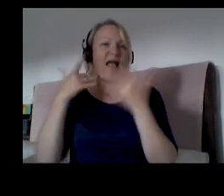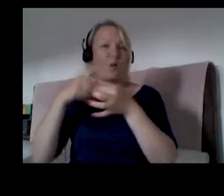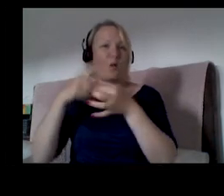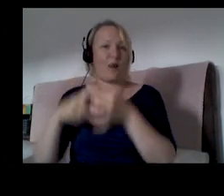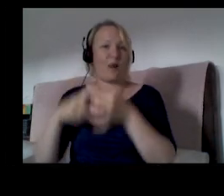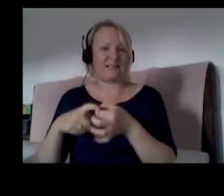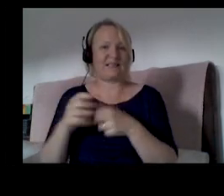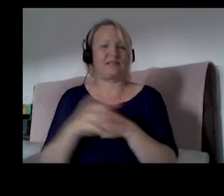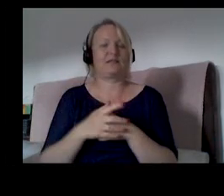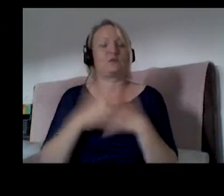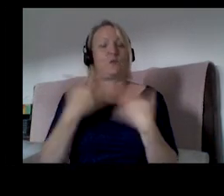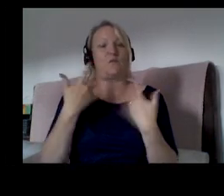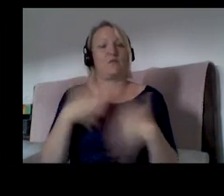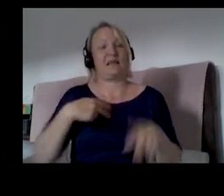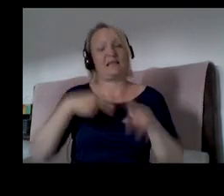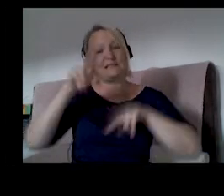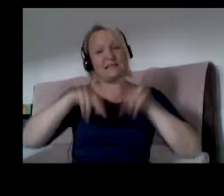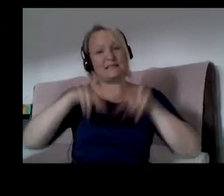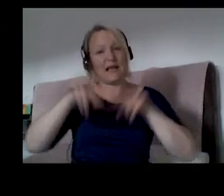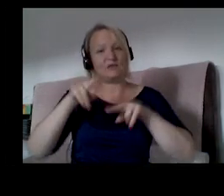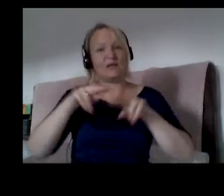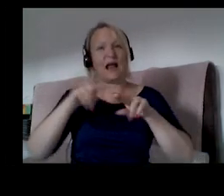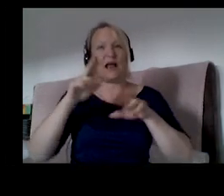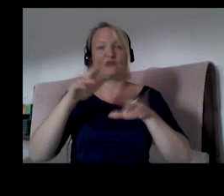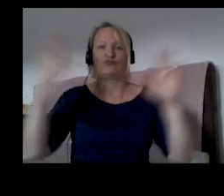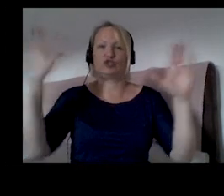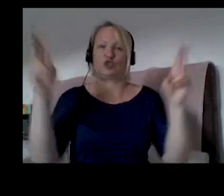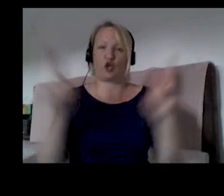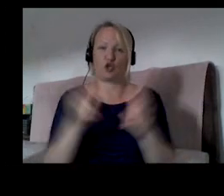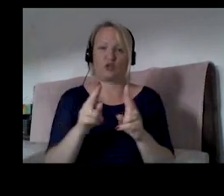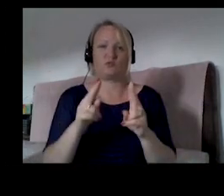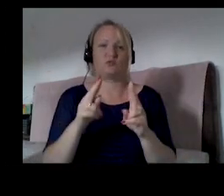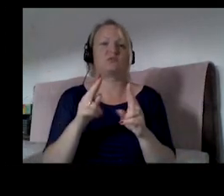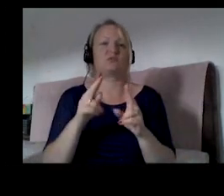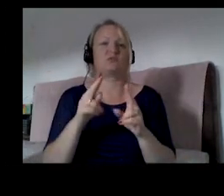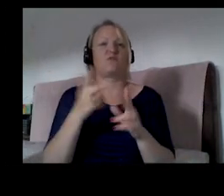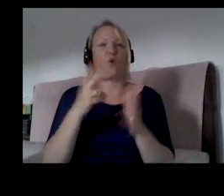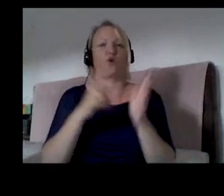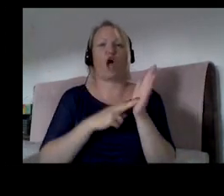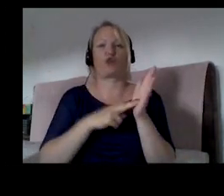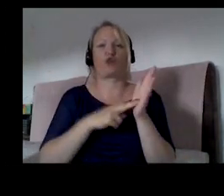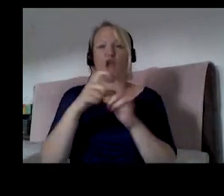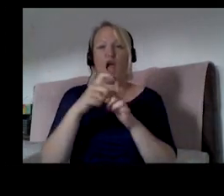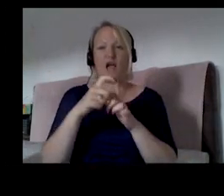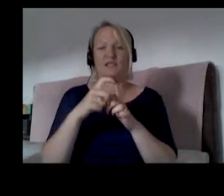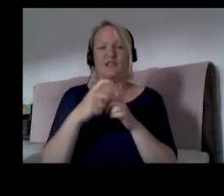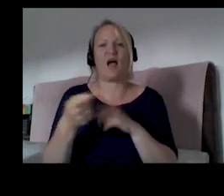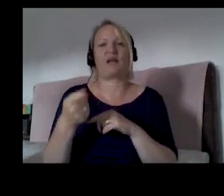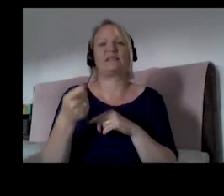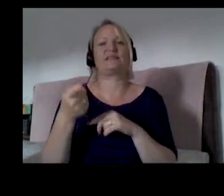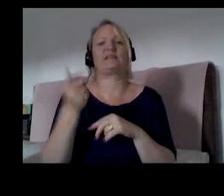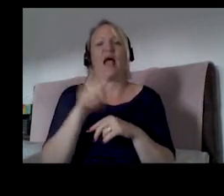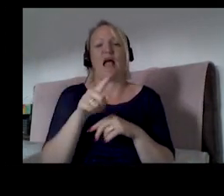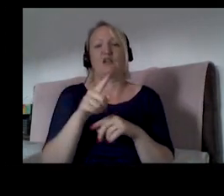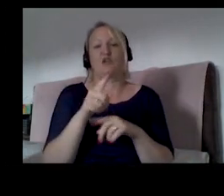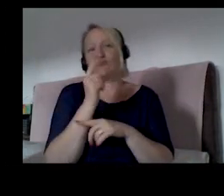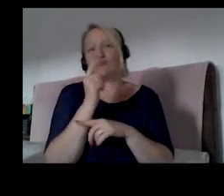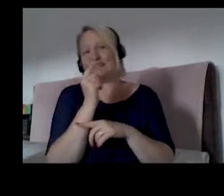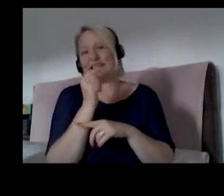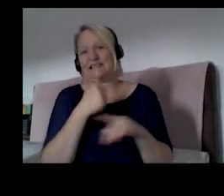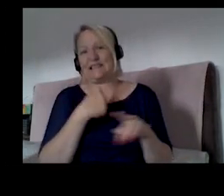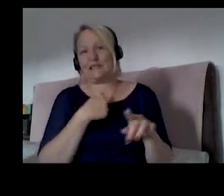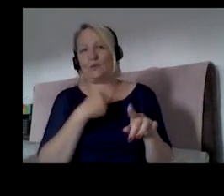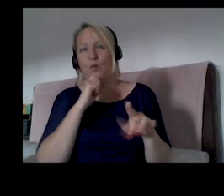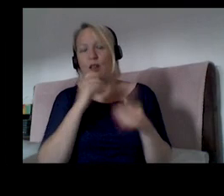overall. The change in concentrations of pollutants has been assessed, and a reduction of concentrations of nitrogen dioxide